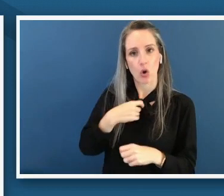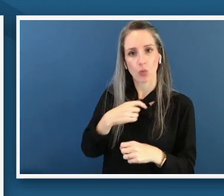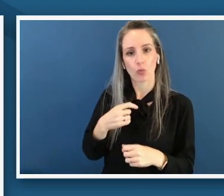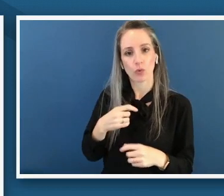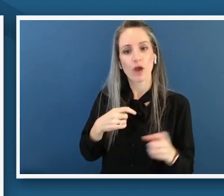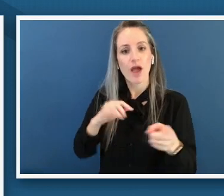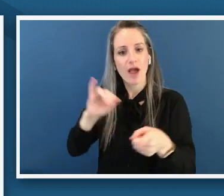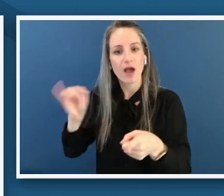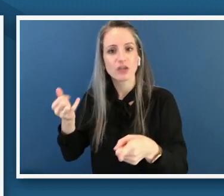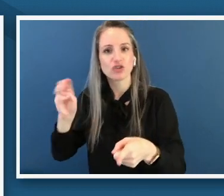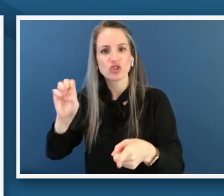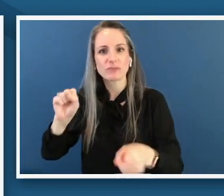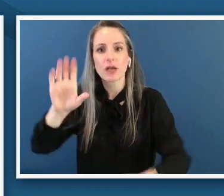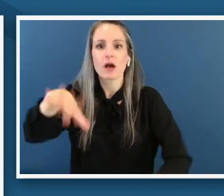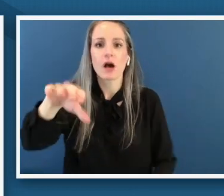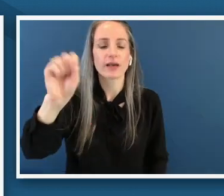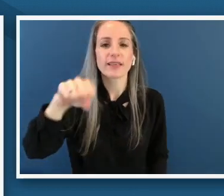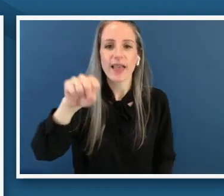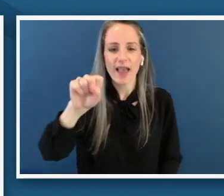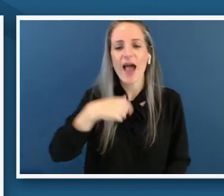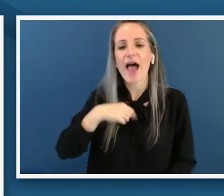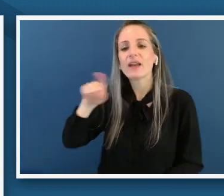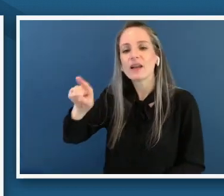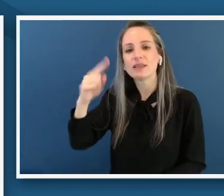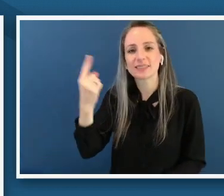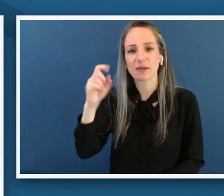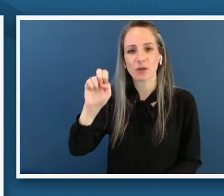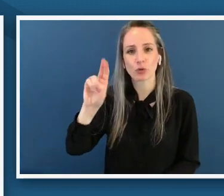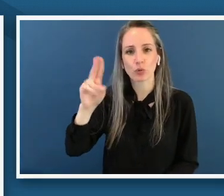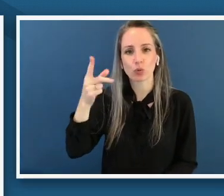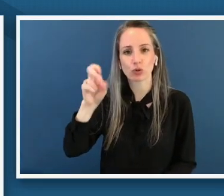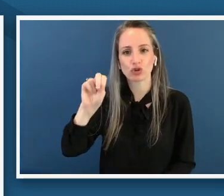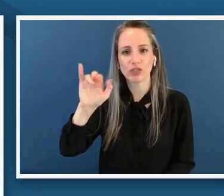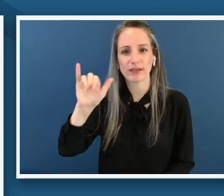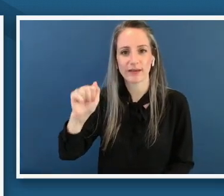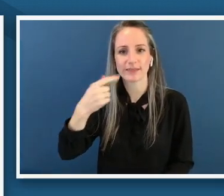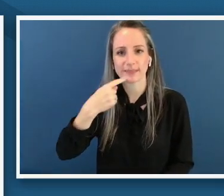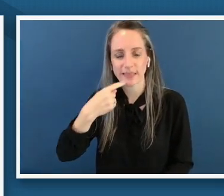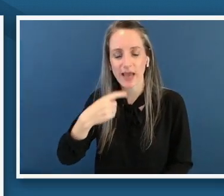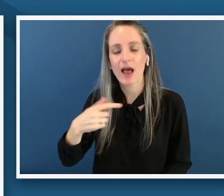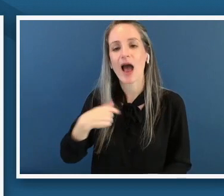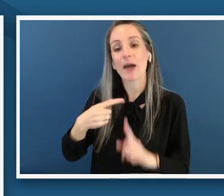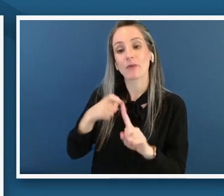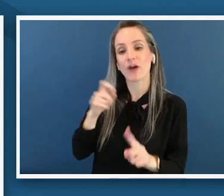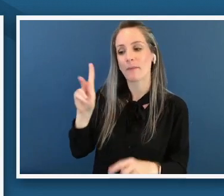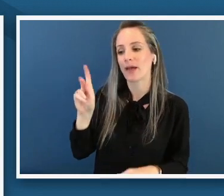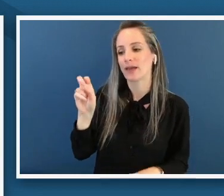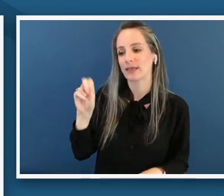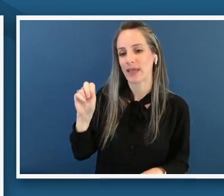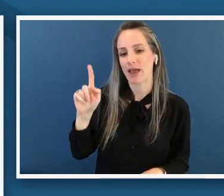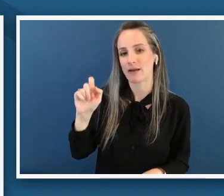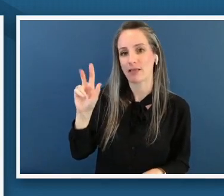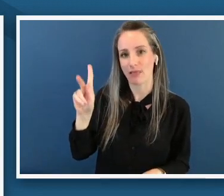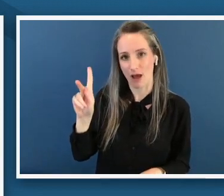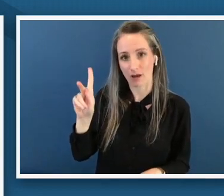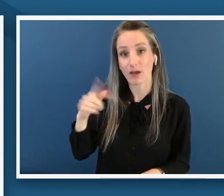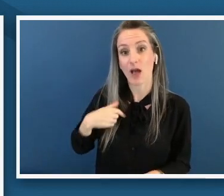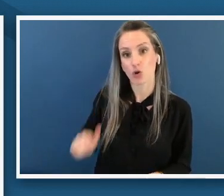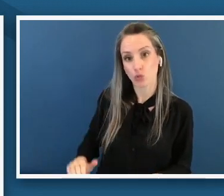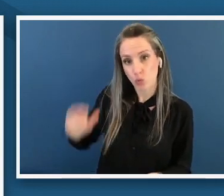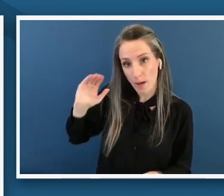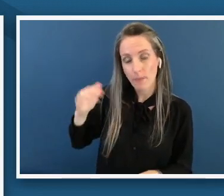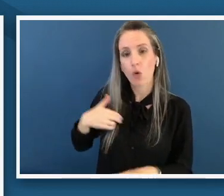Eugenia, something you said. So I'm from the neighborhood of Kinloch, and we got bused to the north side of the district as part